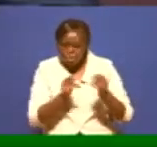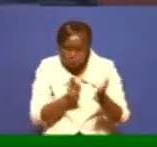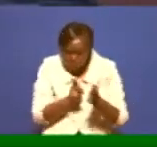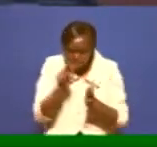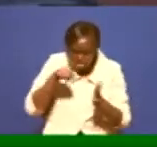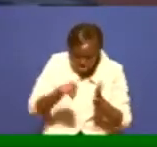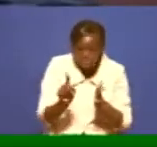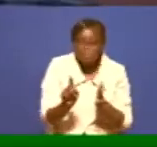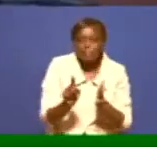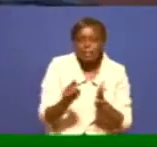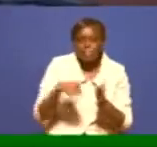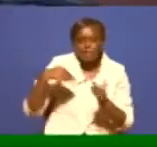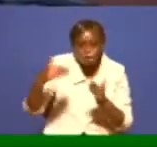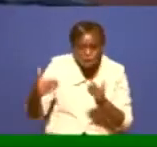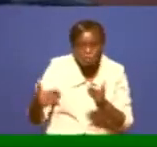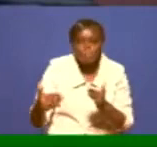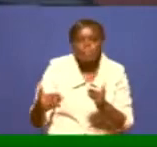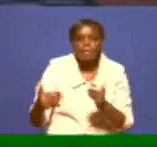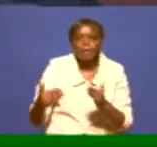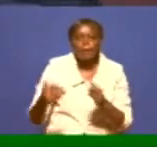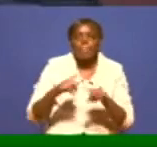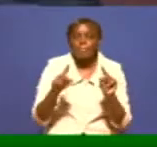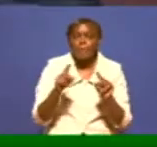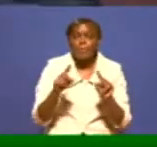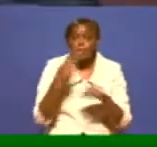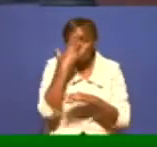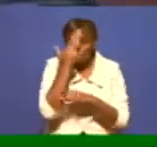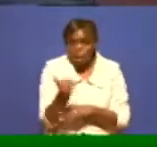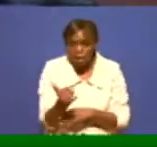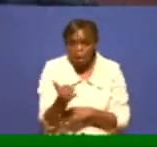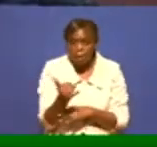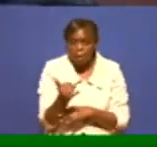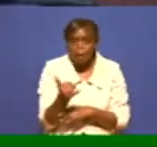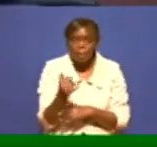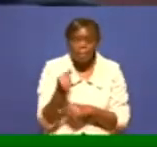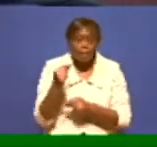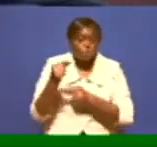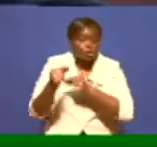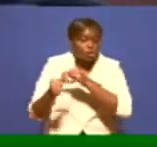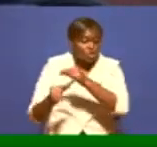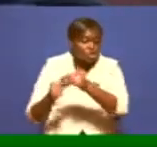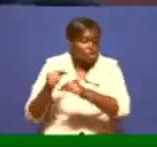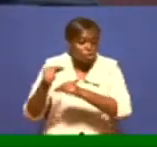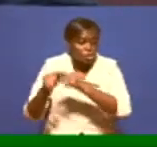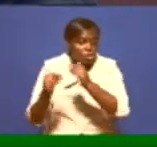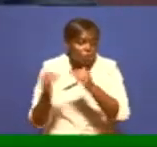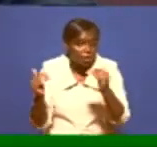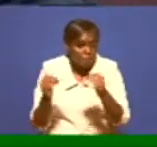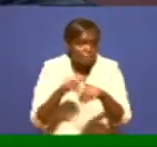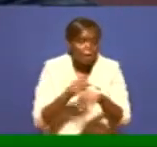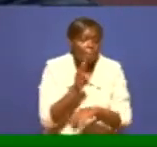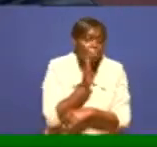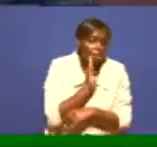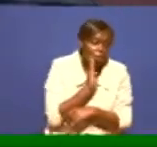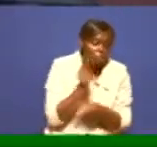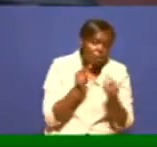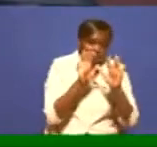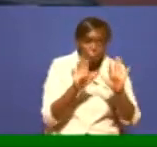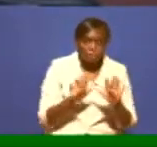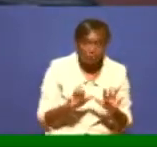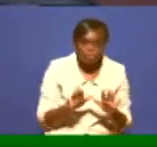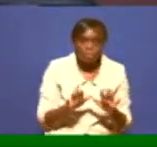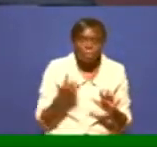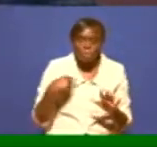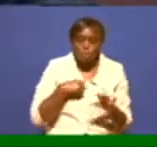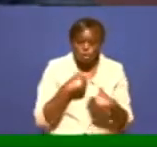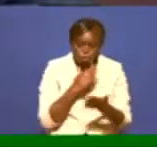time. Because, Honorable Speaker, the issue of intergenerational equity when we are borrowing is very important. We should make